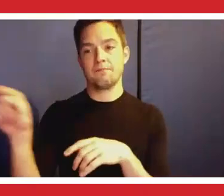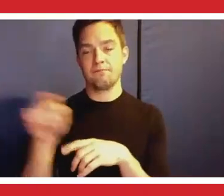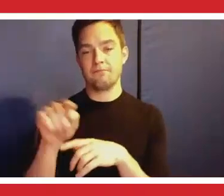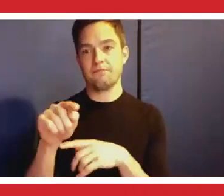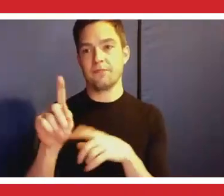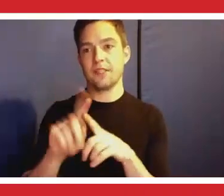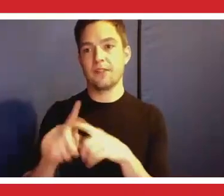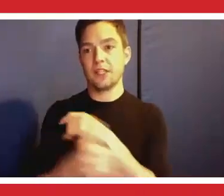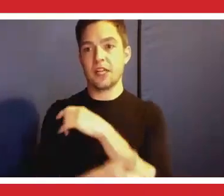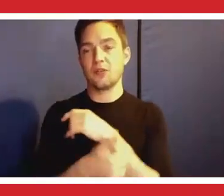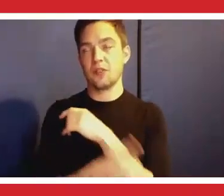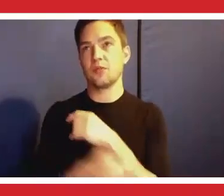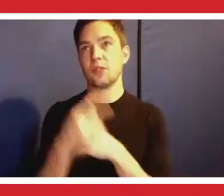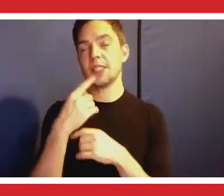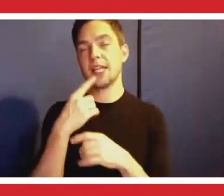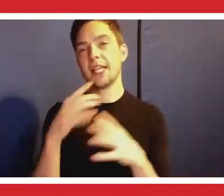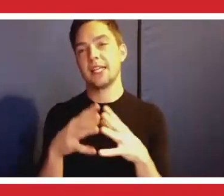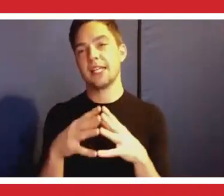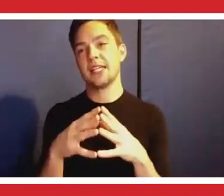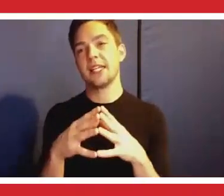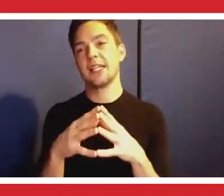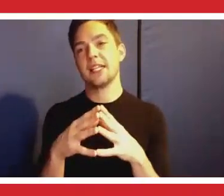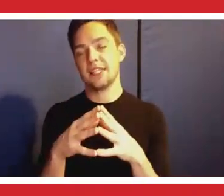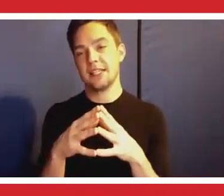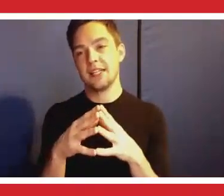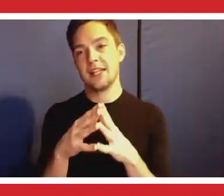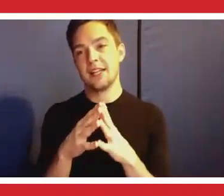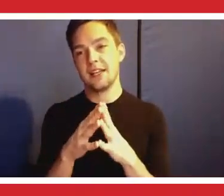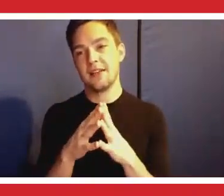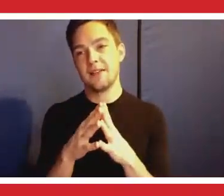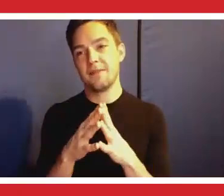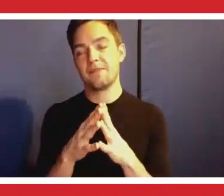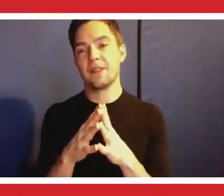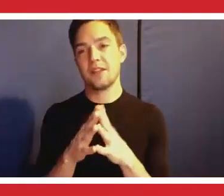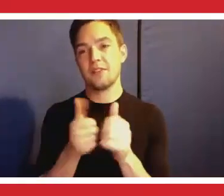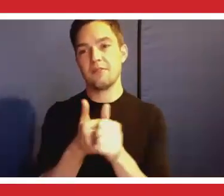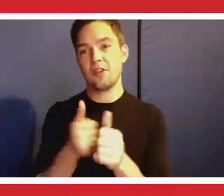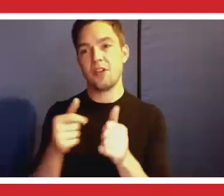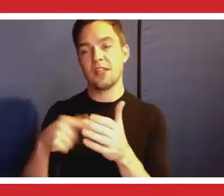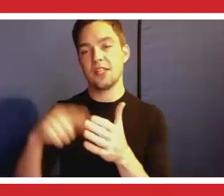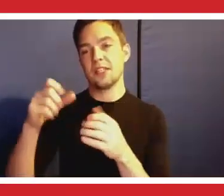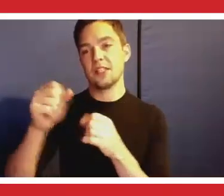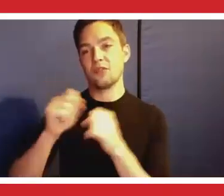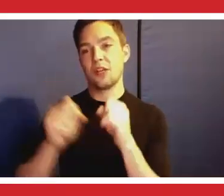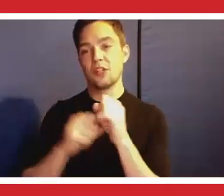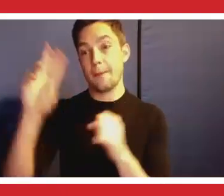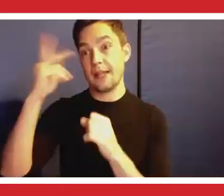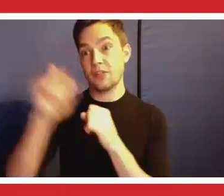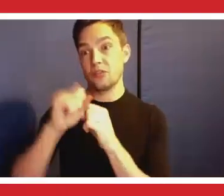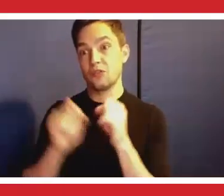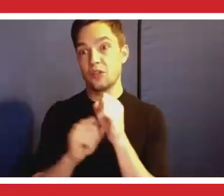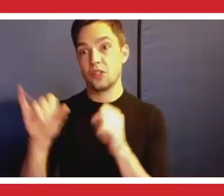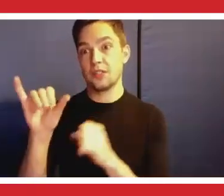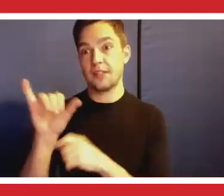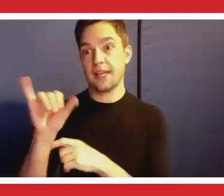say, a simple government structure or political structure, such as Estonia,